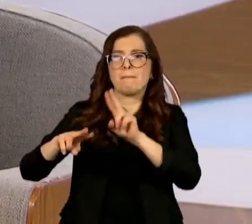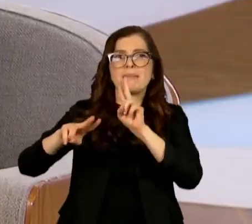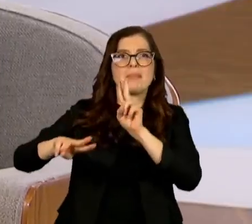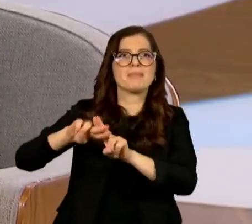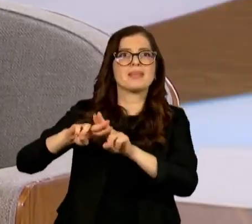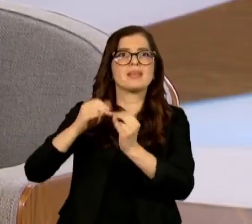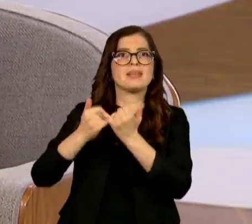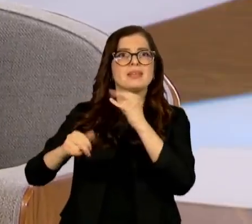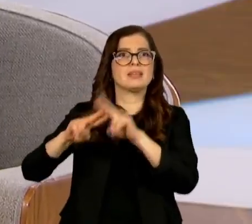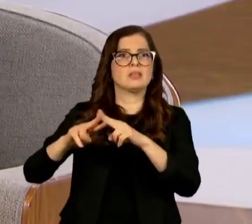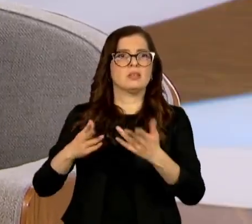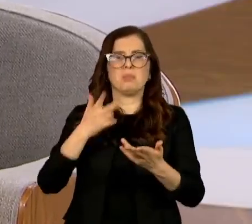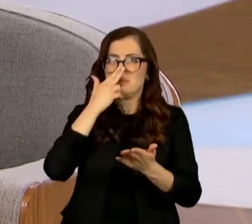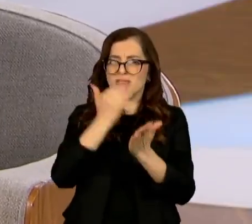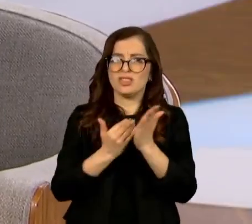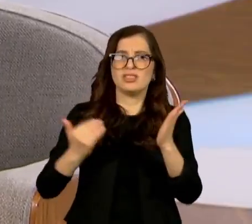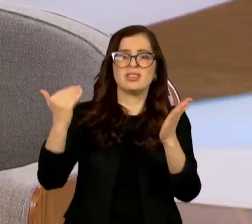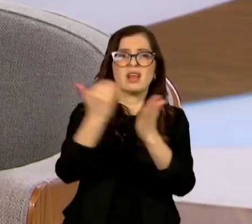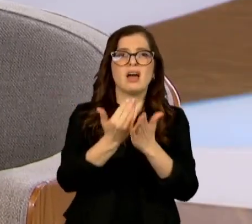exaggerated. They're being built.